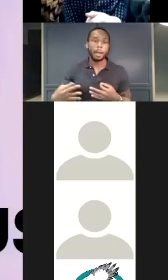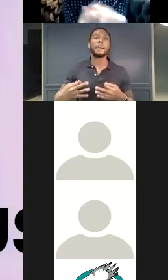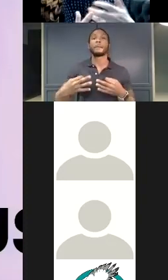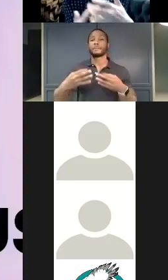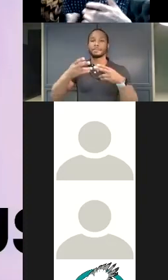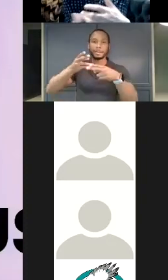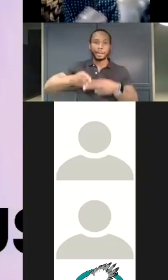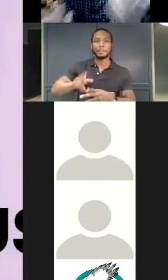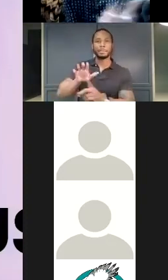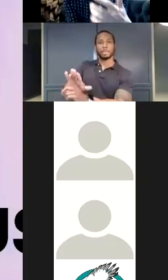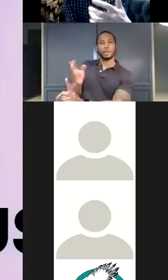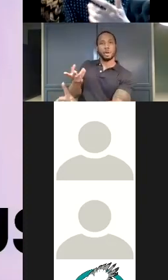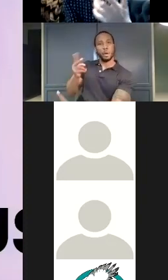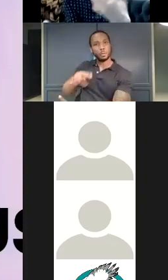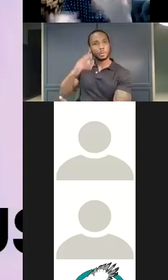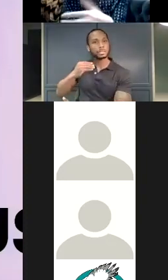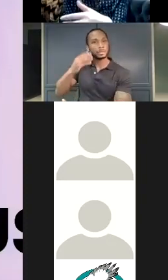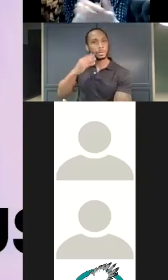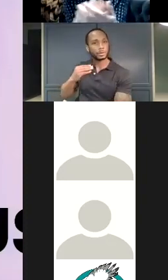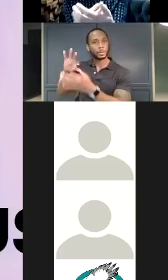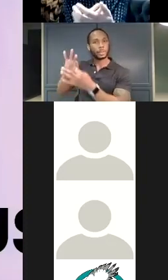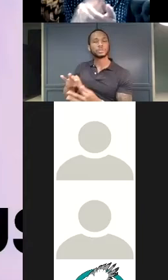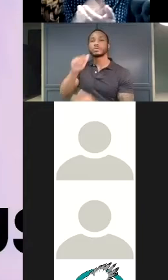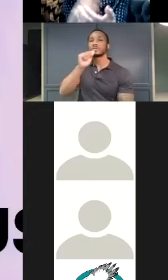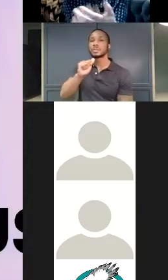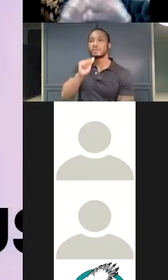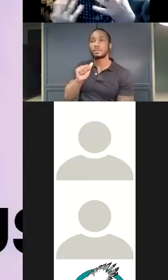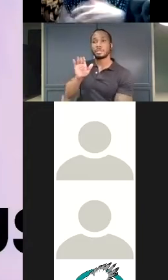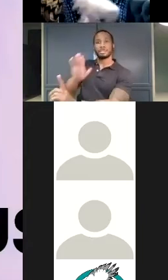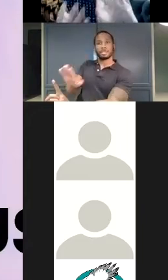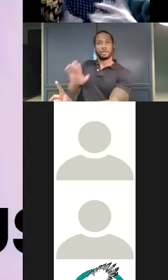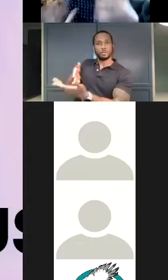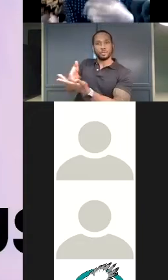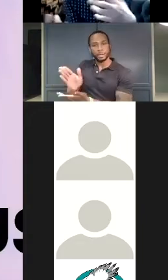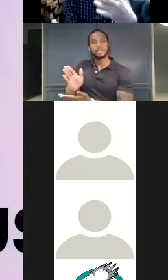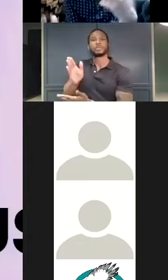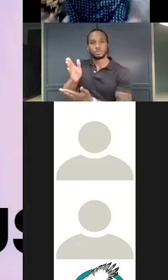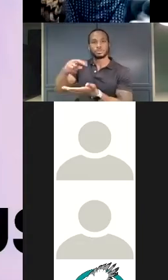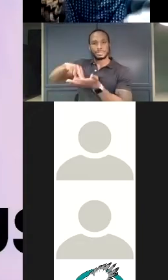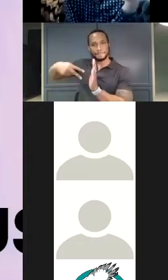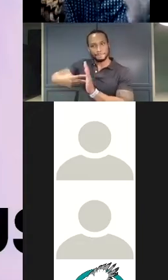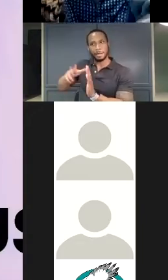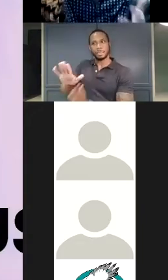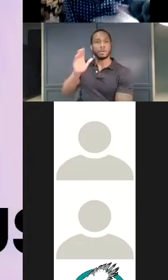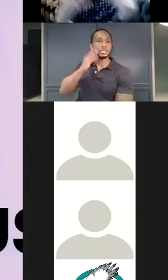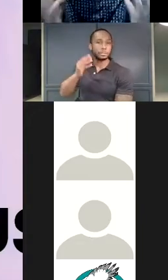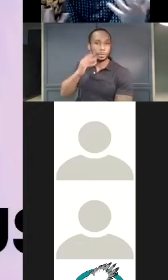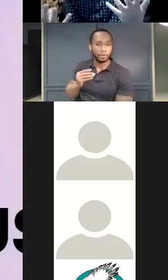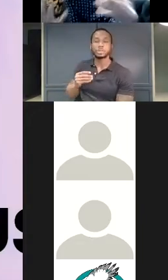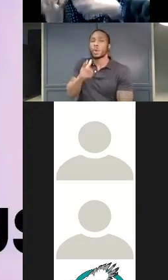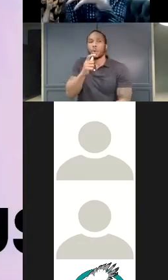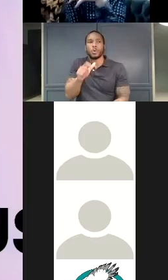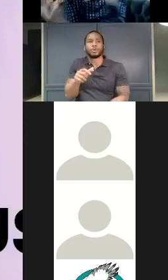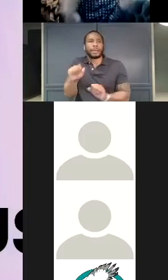own experiences of suffering, that they have a right to define their experiences on their own terms, right? And so who gets to decide what